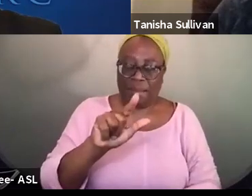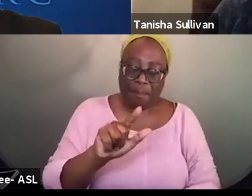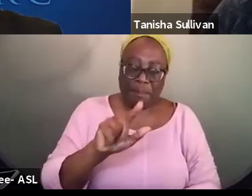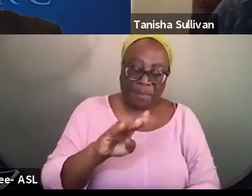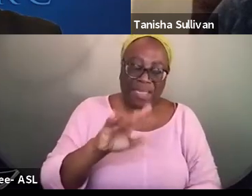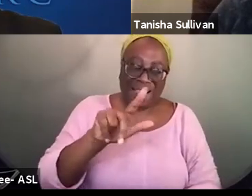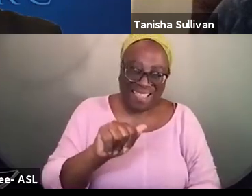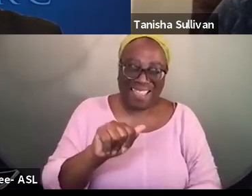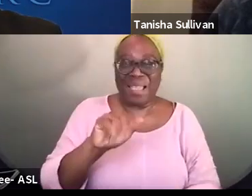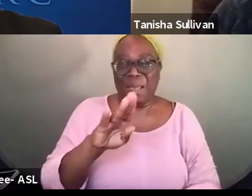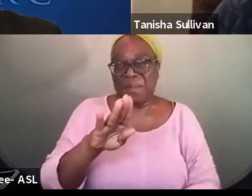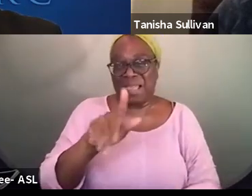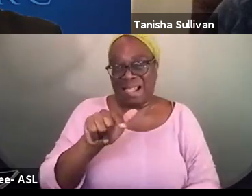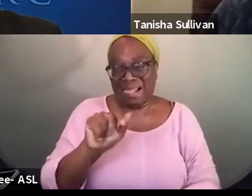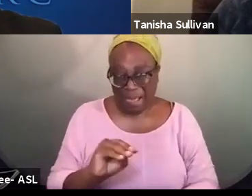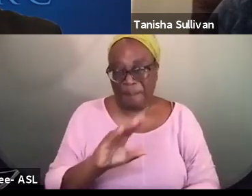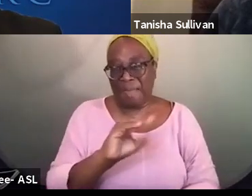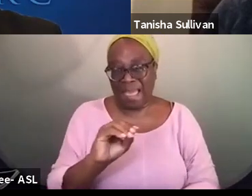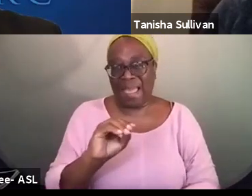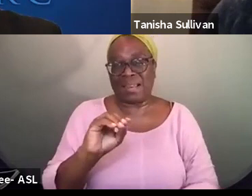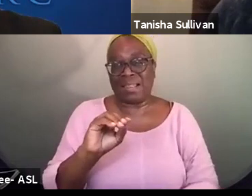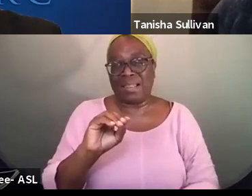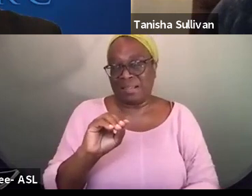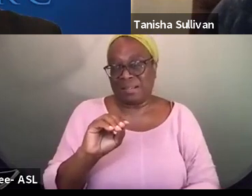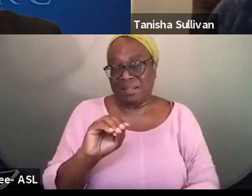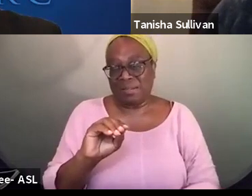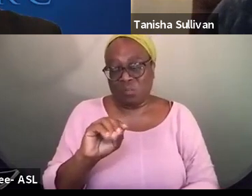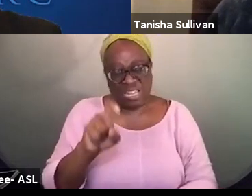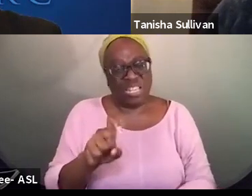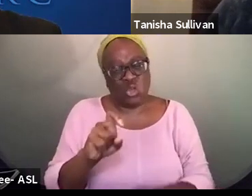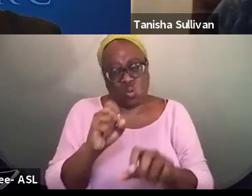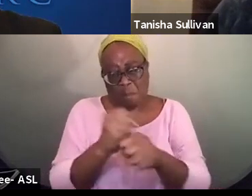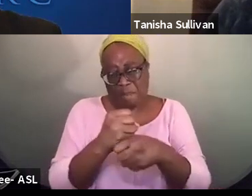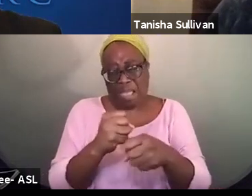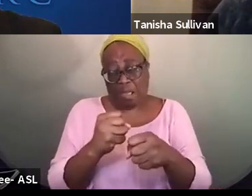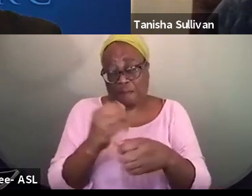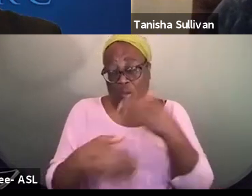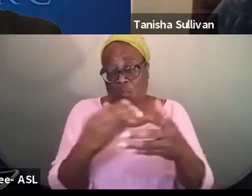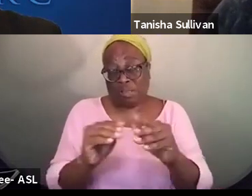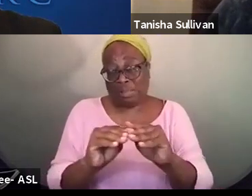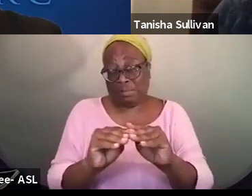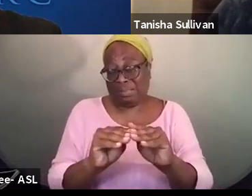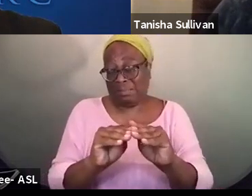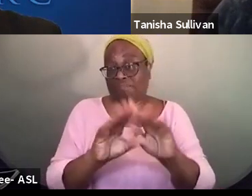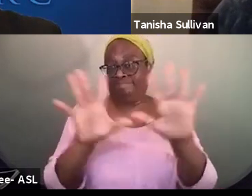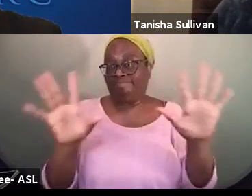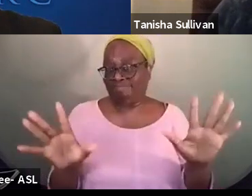really going to get to the end result. We need to be able to make this more transparent, not only